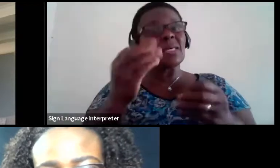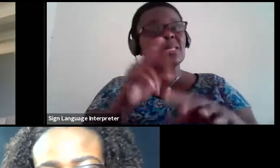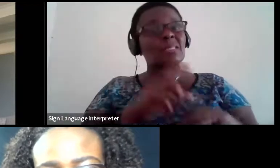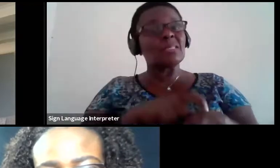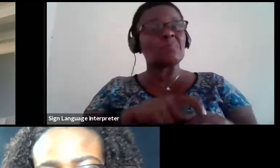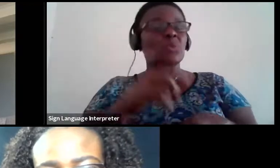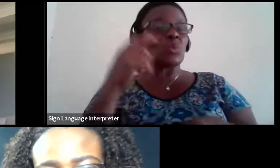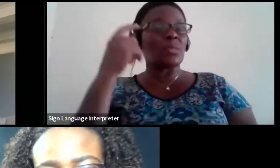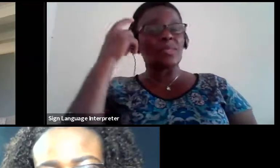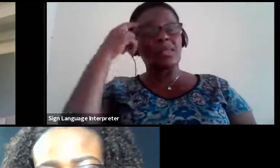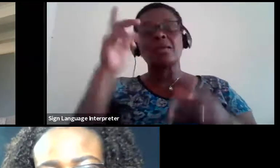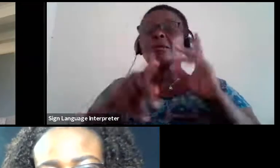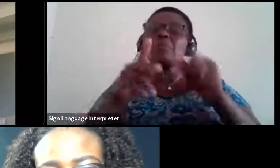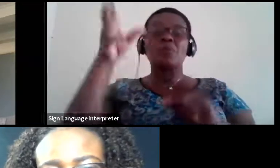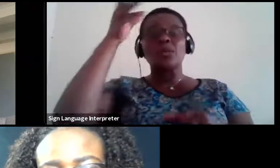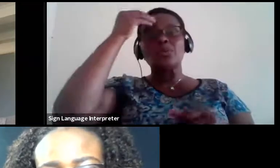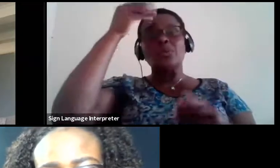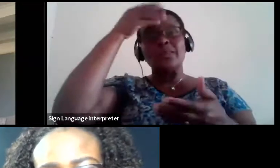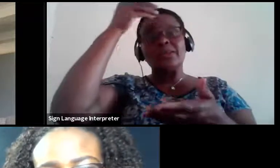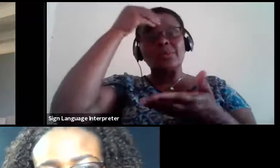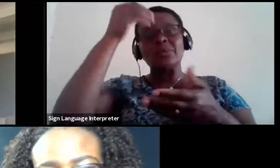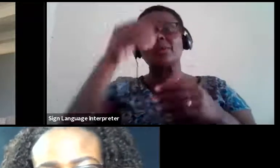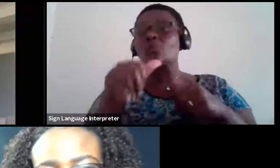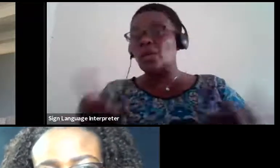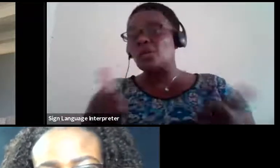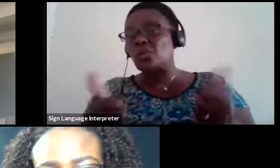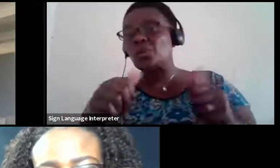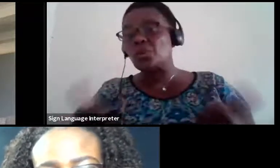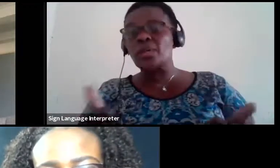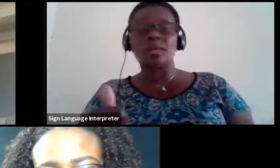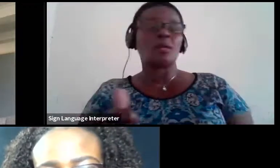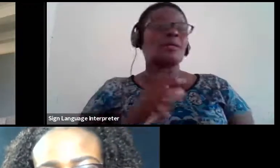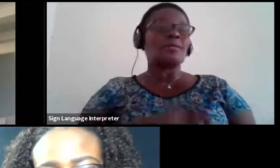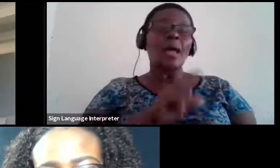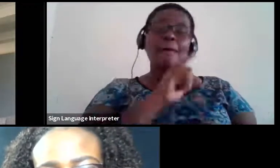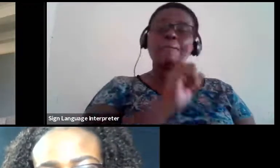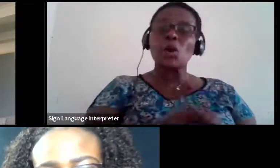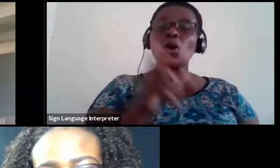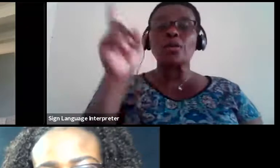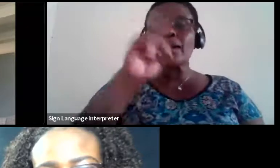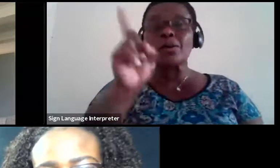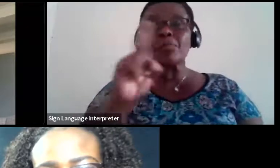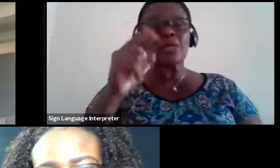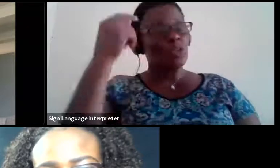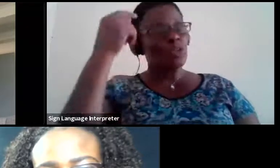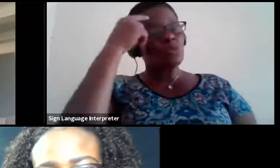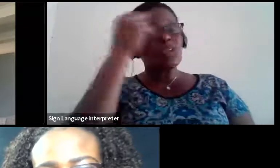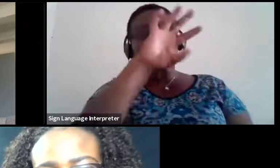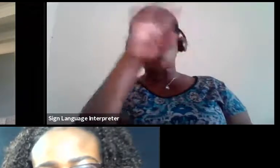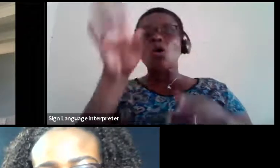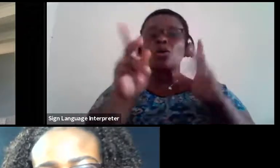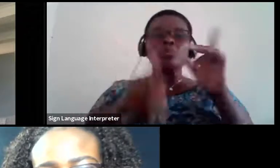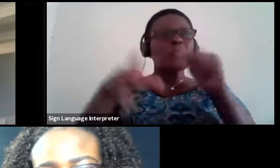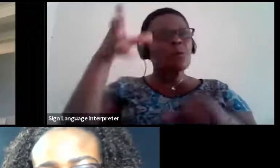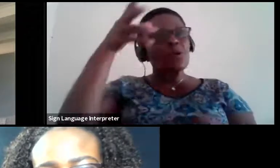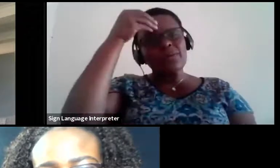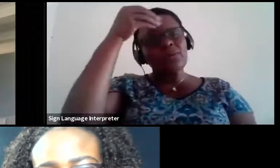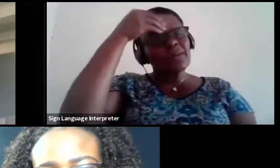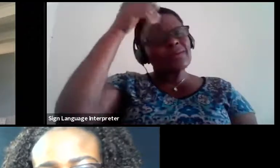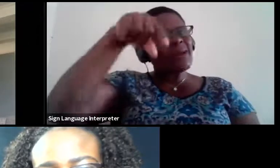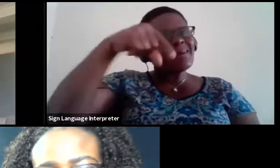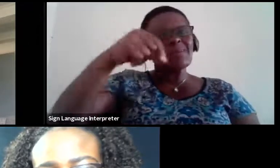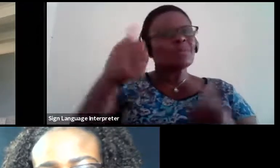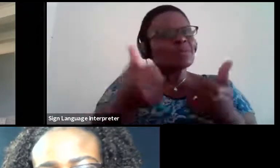what about the majority of the population that lives in the rural areas that we need to, for them to be online? We need them to be part of